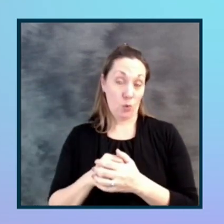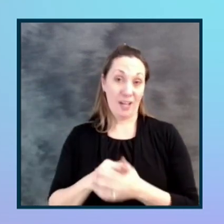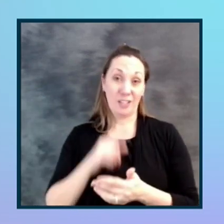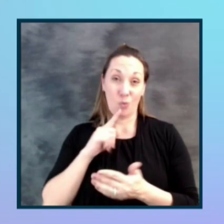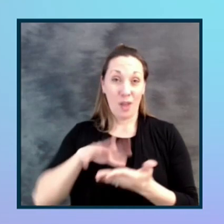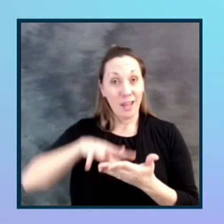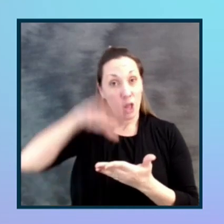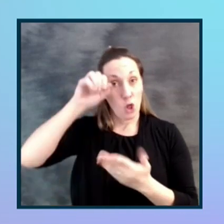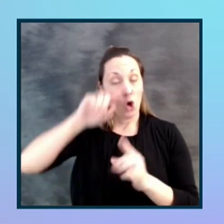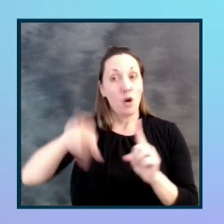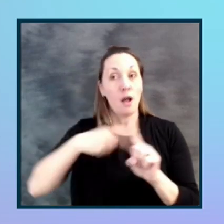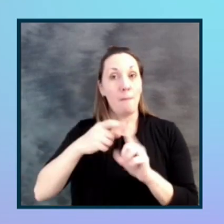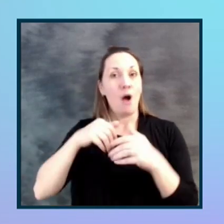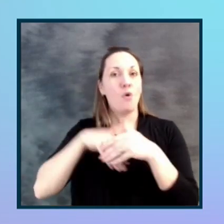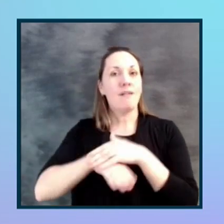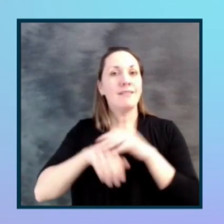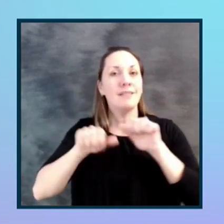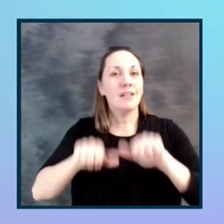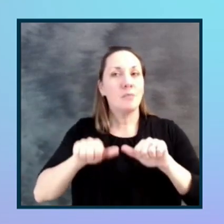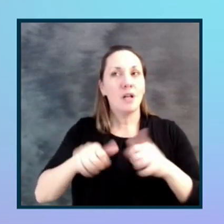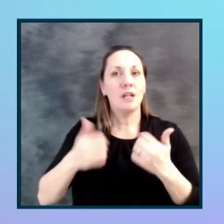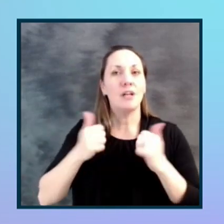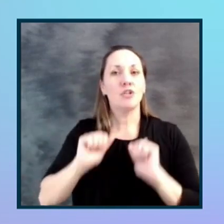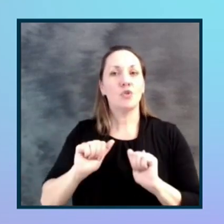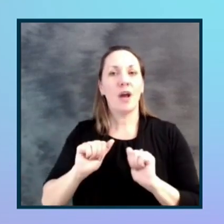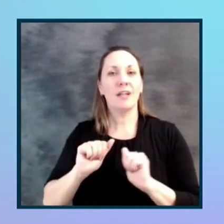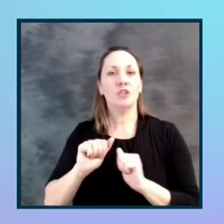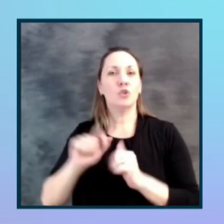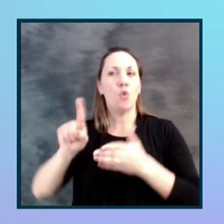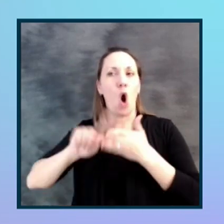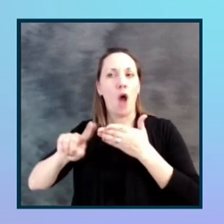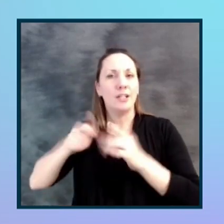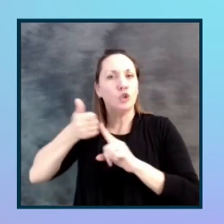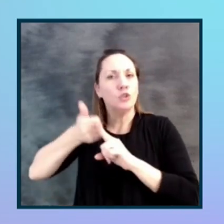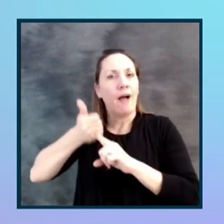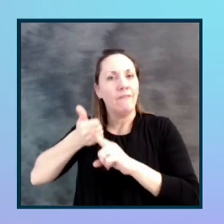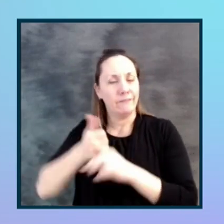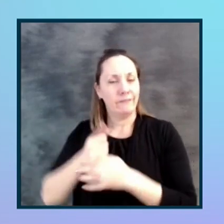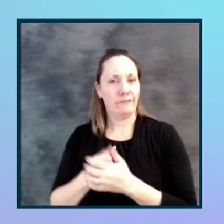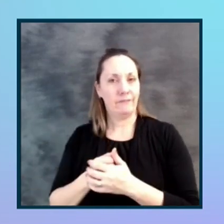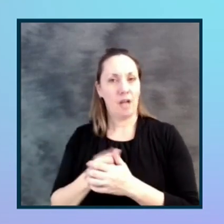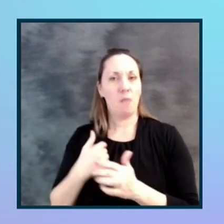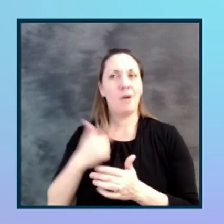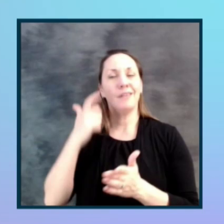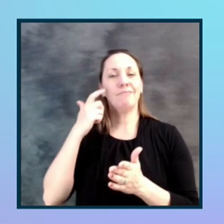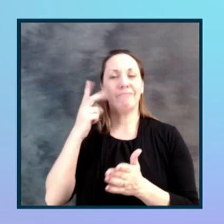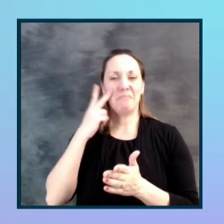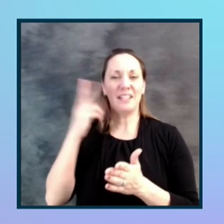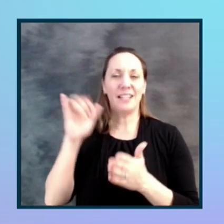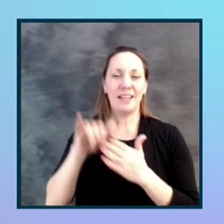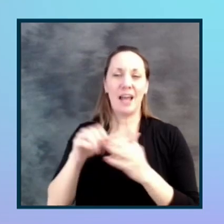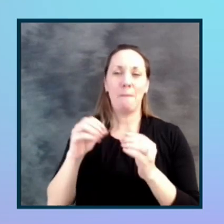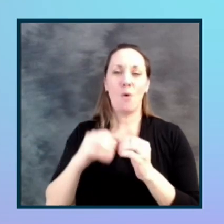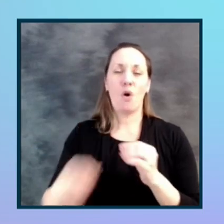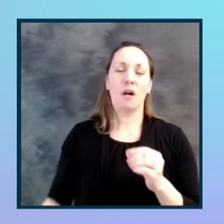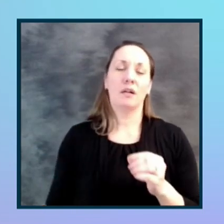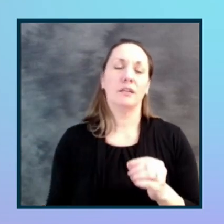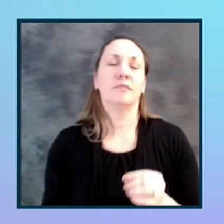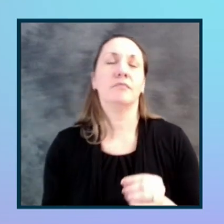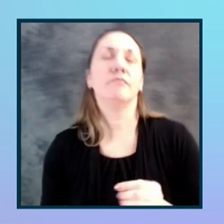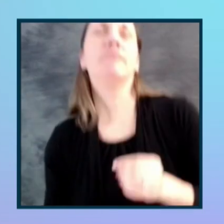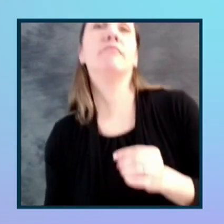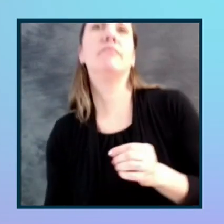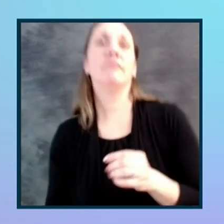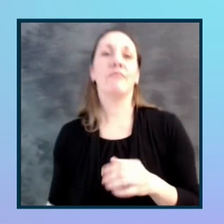about accessibility and try to audit it on your own. But I see that as a more technical aspect, which will take time